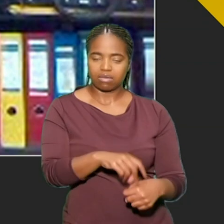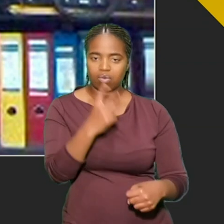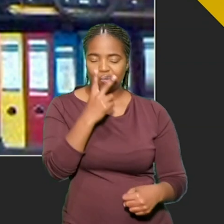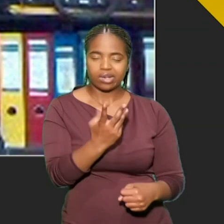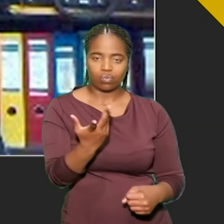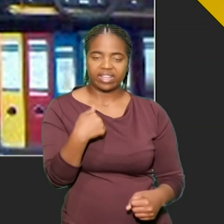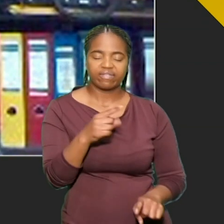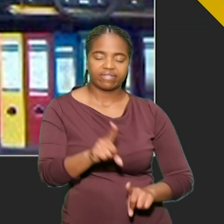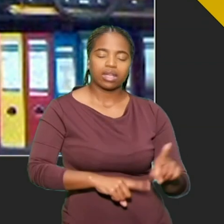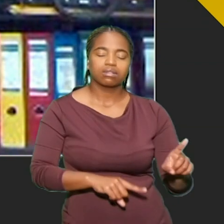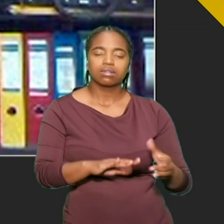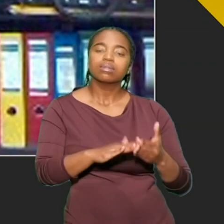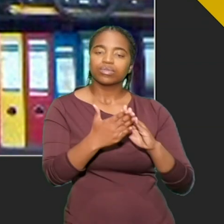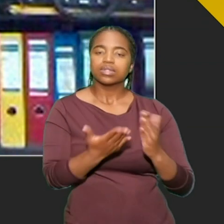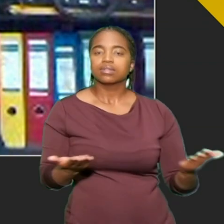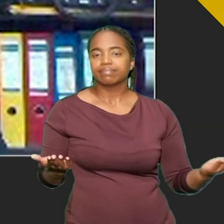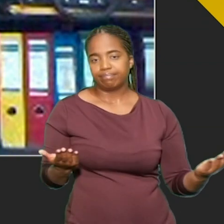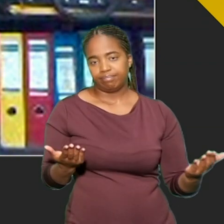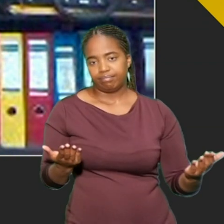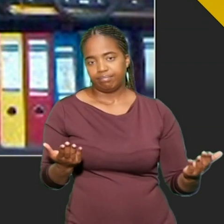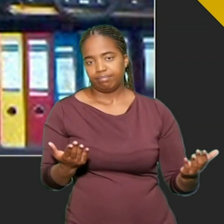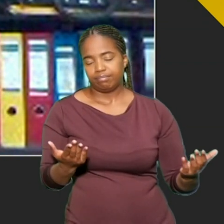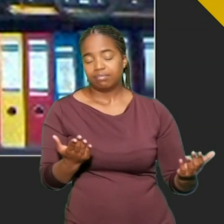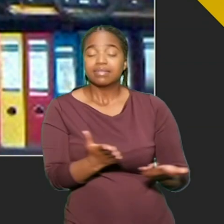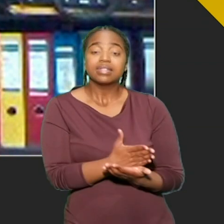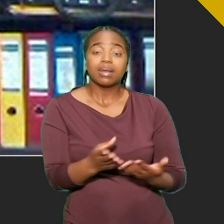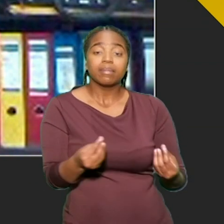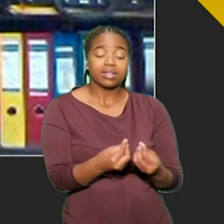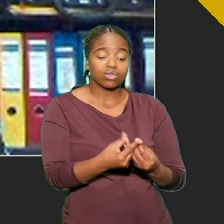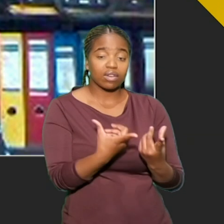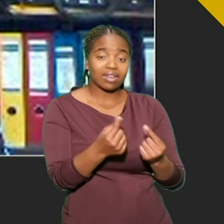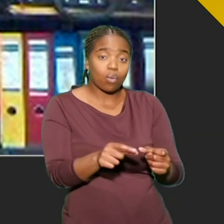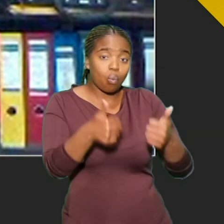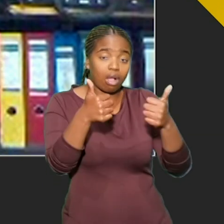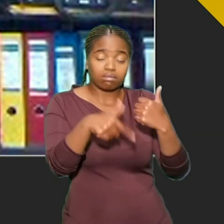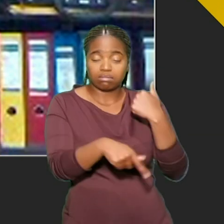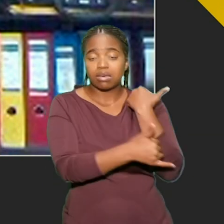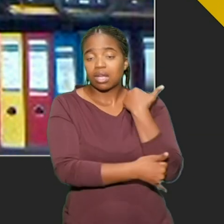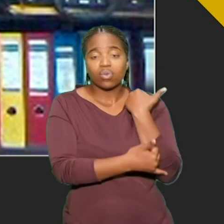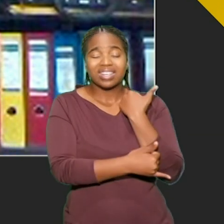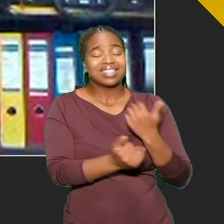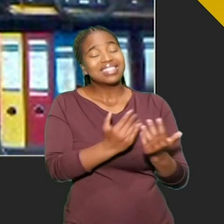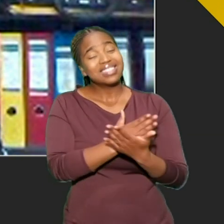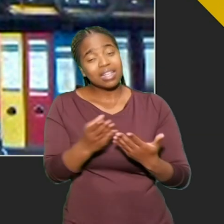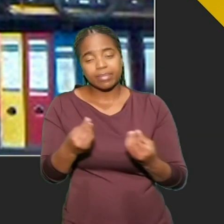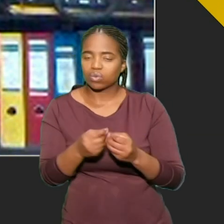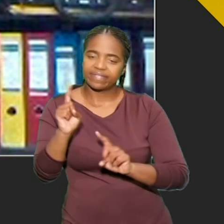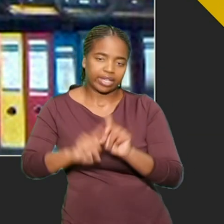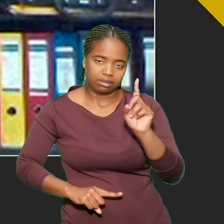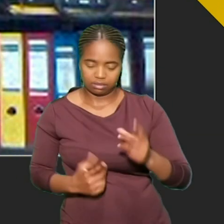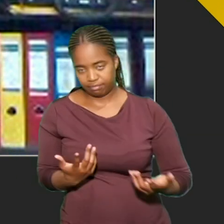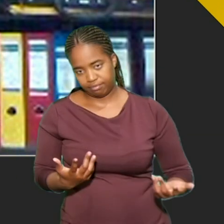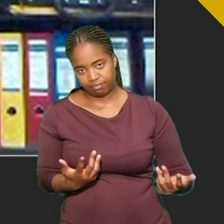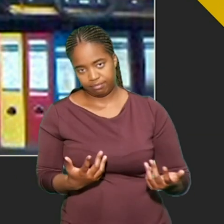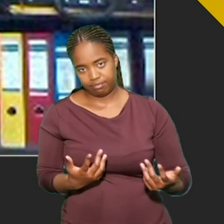or in the mirror and say that, look, there are things we've done well in the country, but there are things we've failed on. And